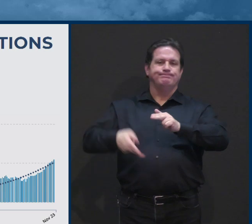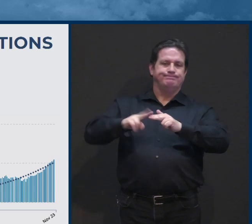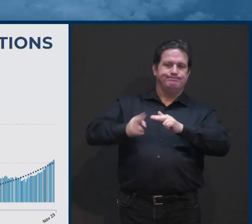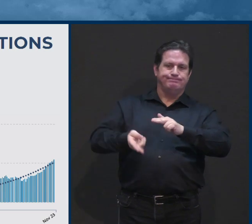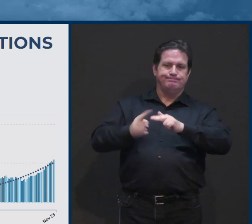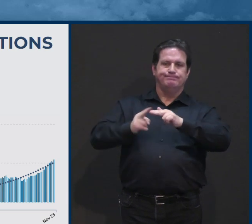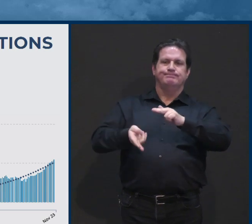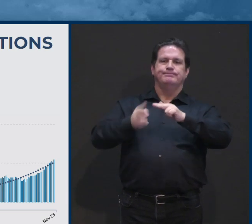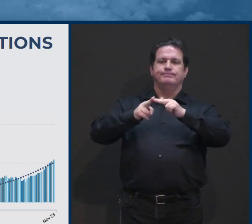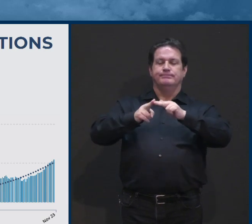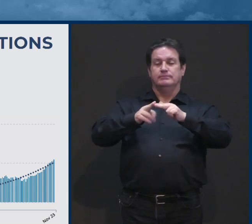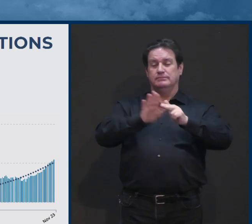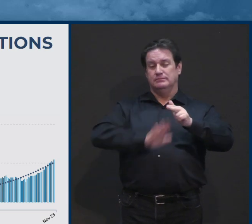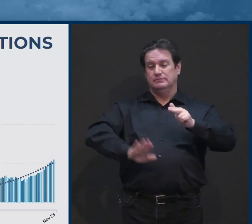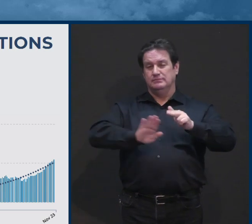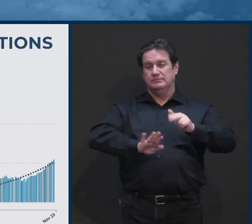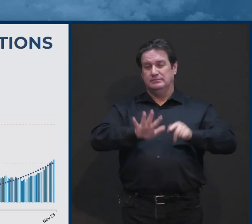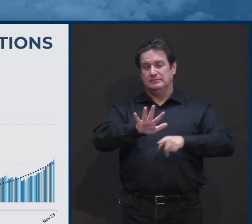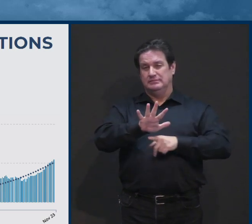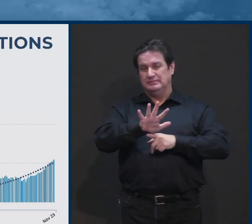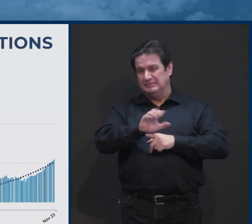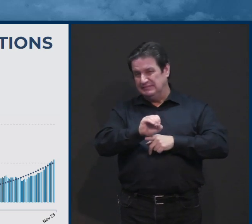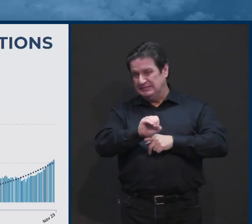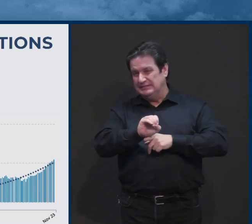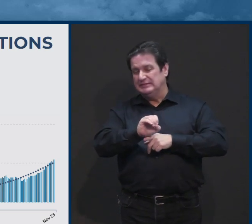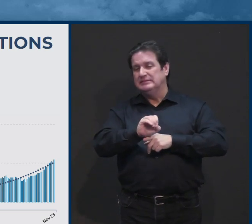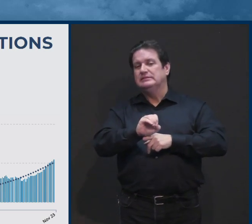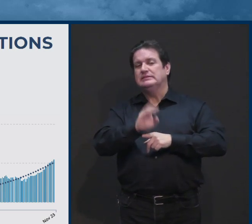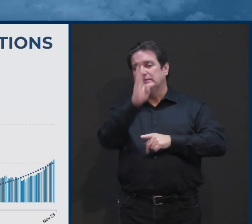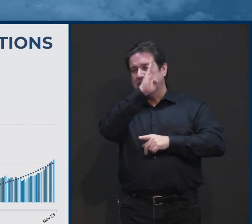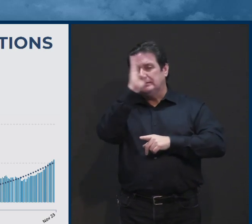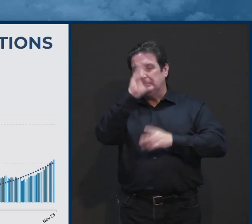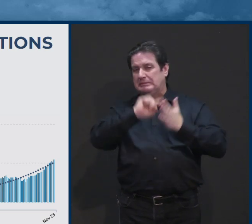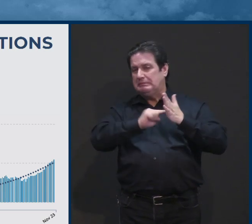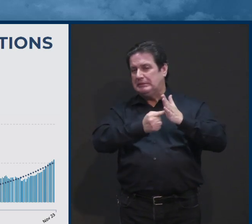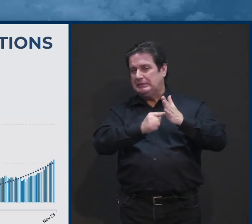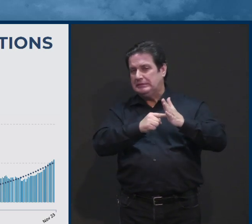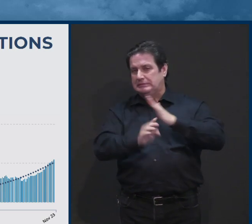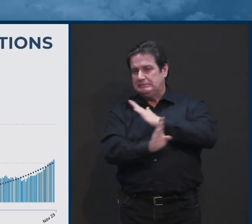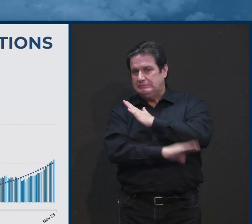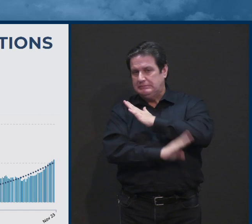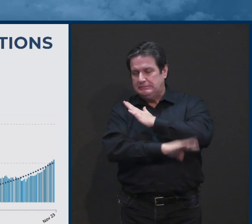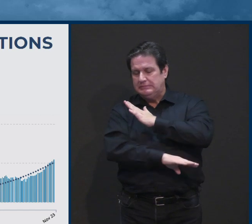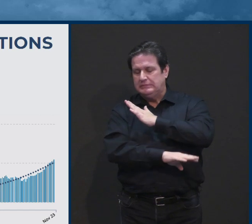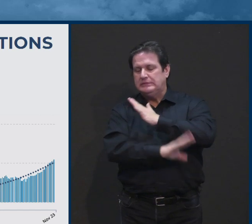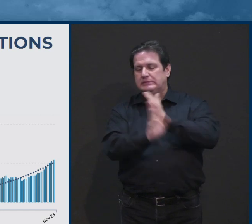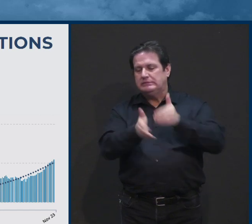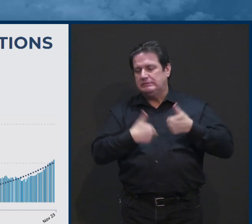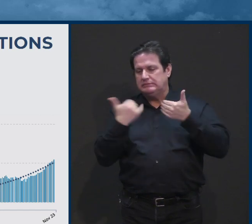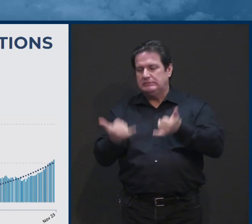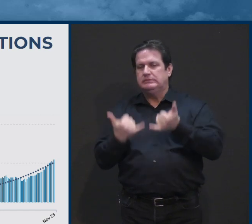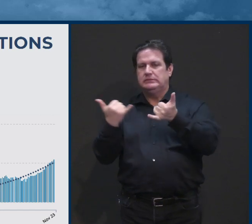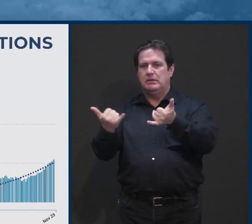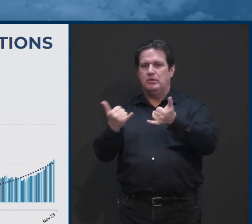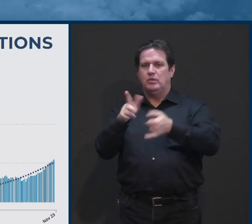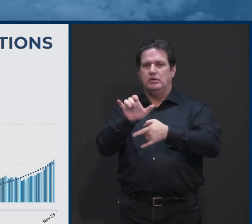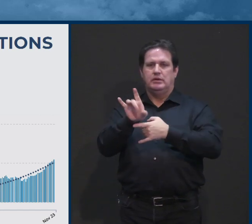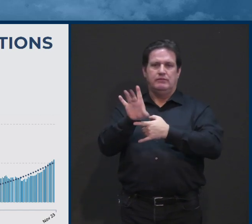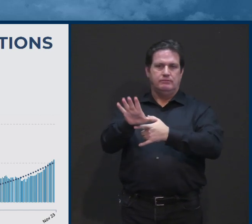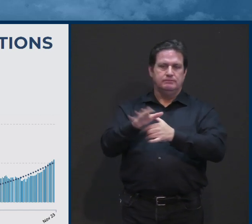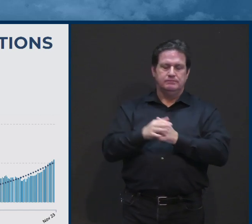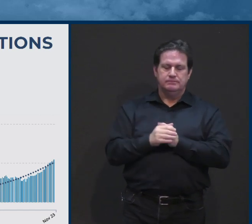from about 50 hospitalizations in the beginning of September to 185